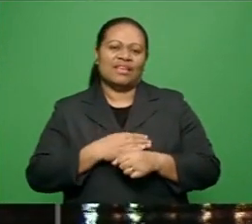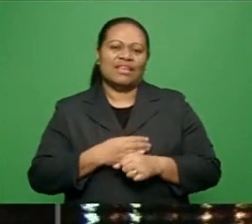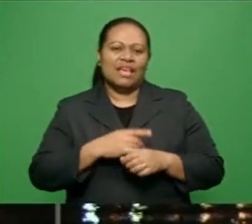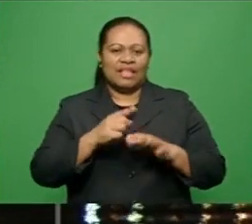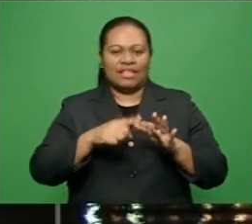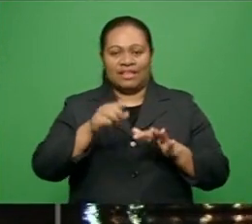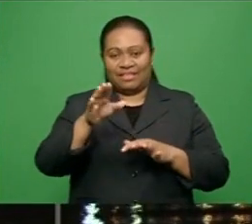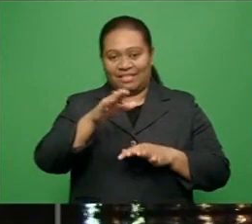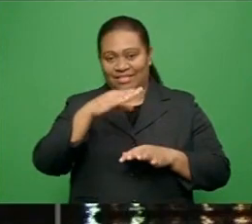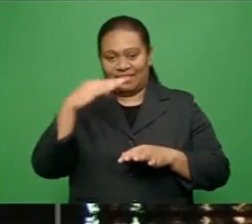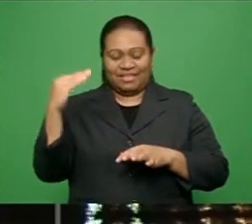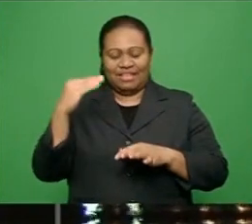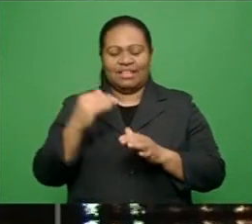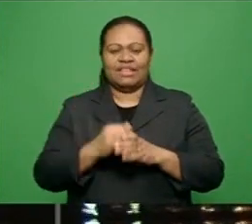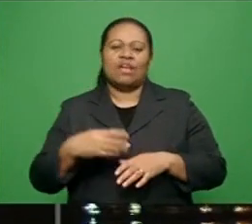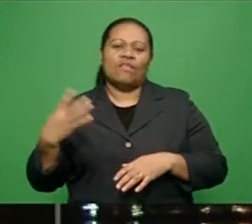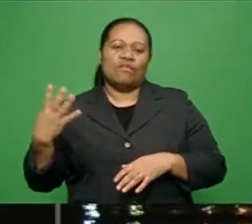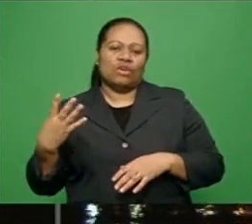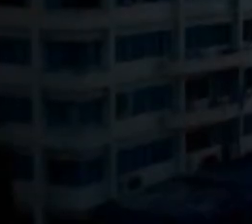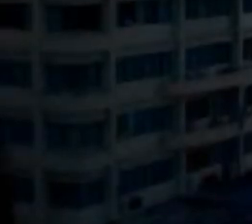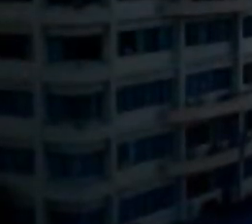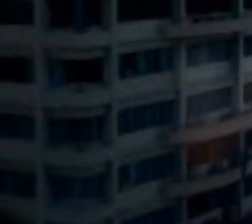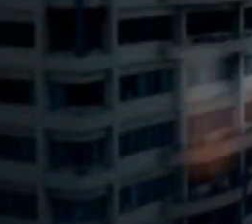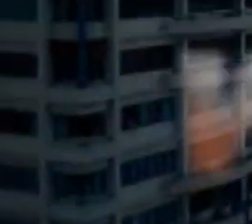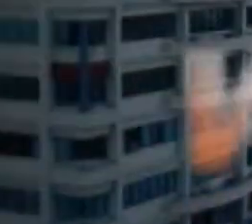Eels last week in their 14-12 win.